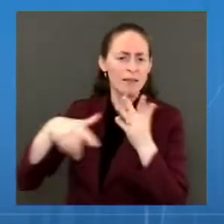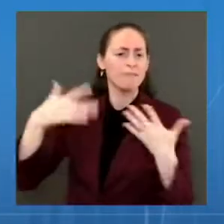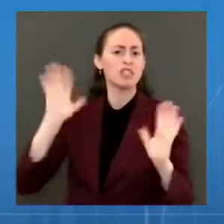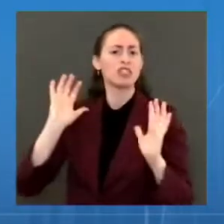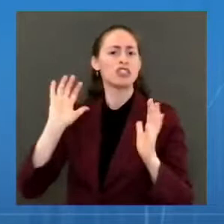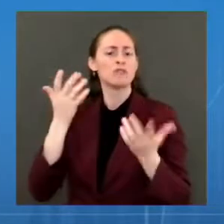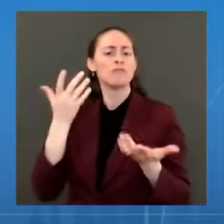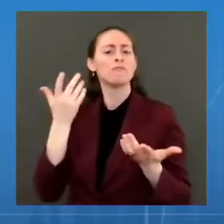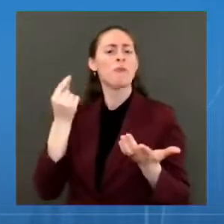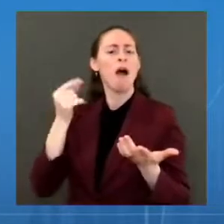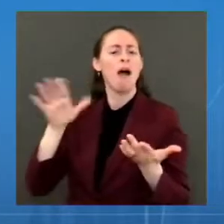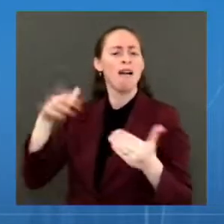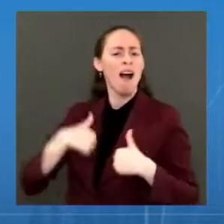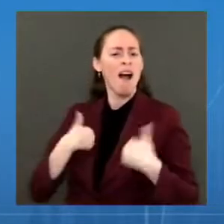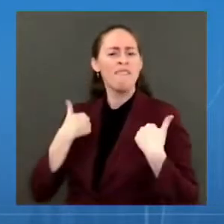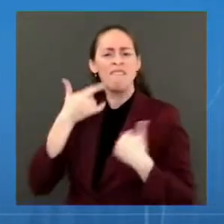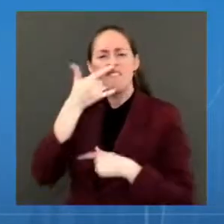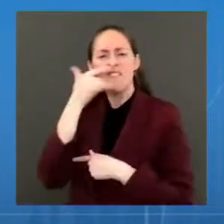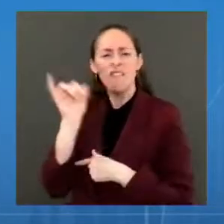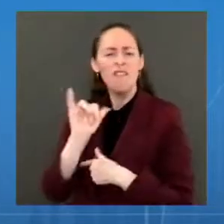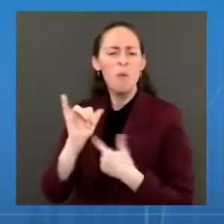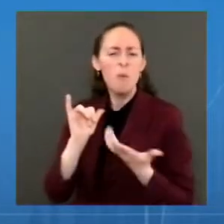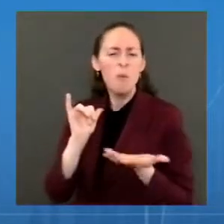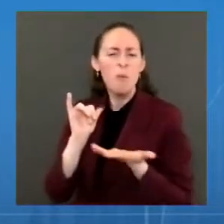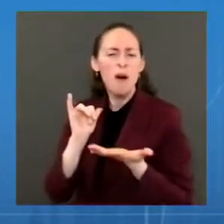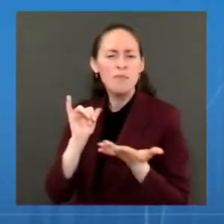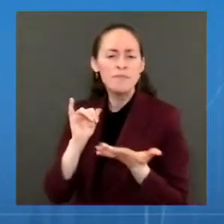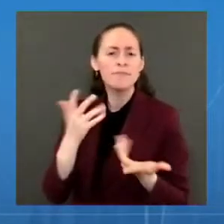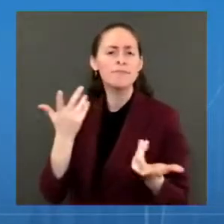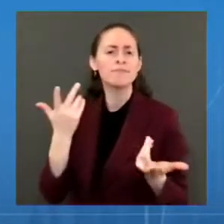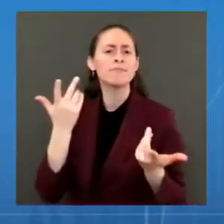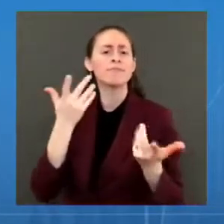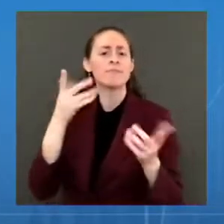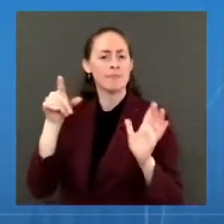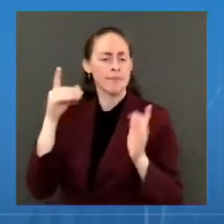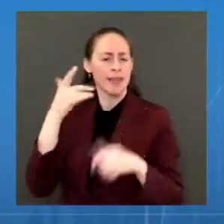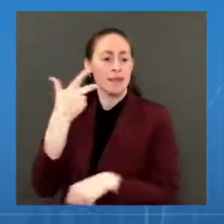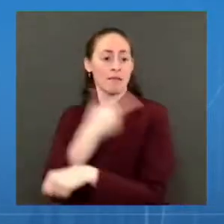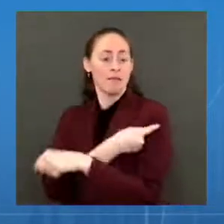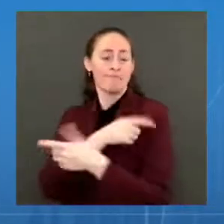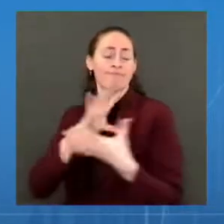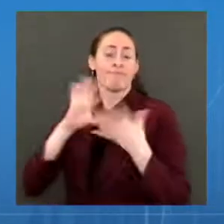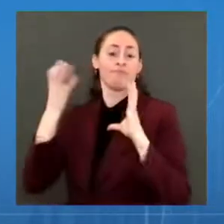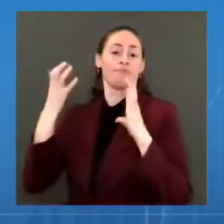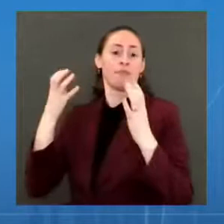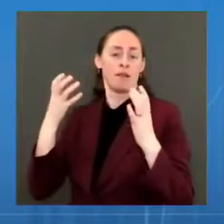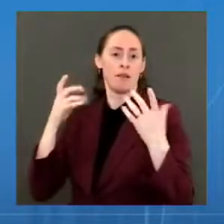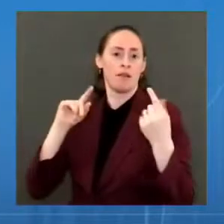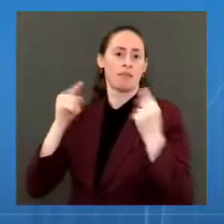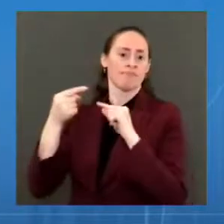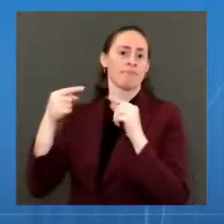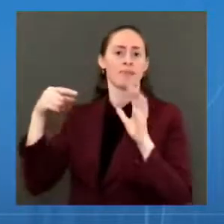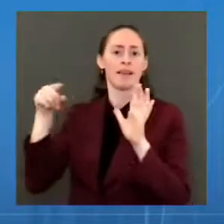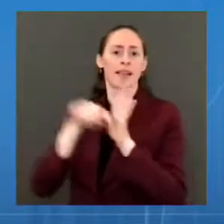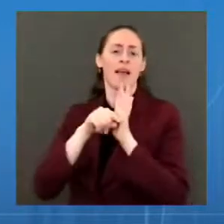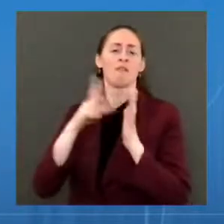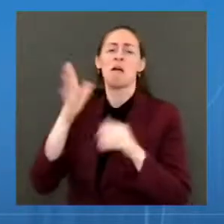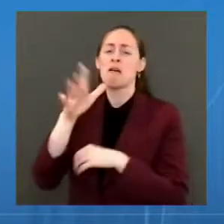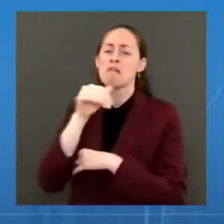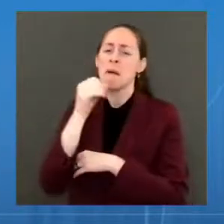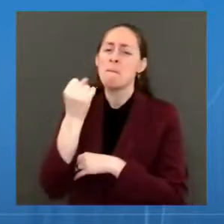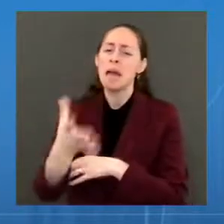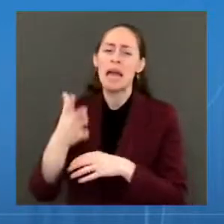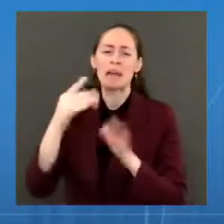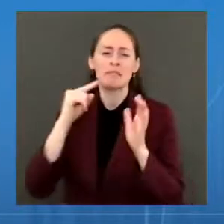adverse events after a booster dose are rare, and in general, people had fewer reactions after their third dose than after their